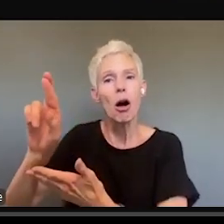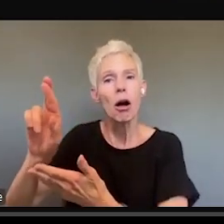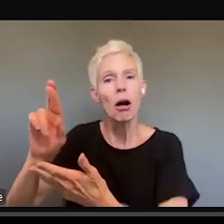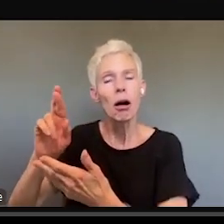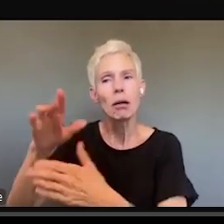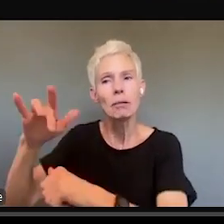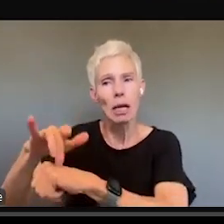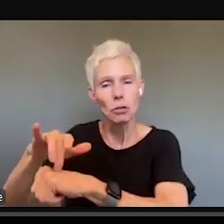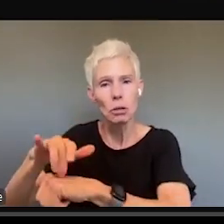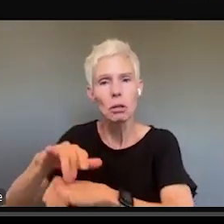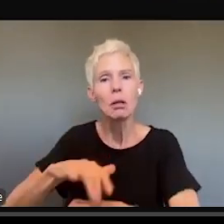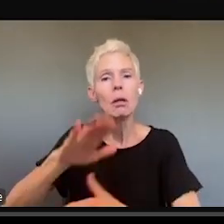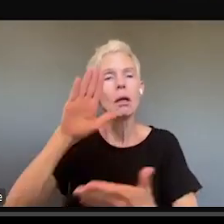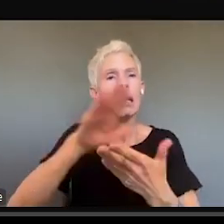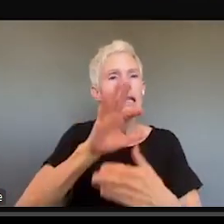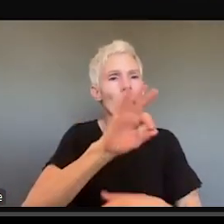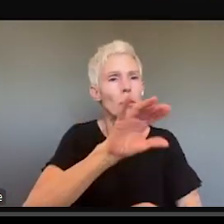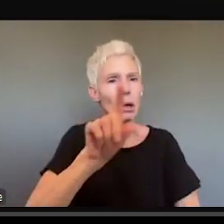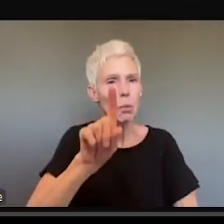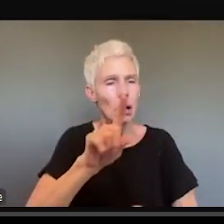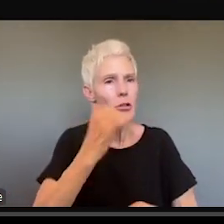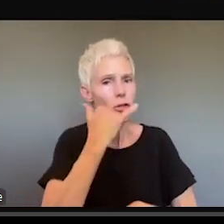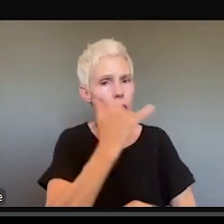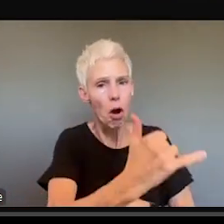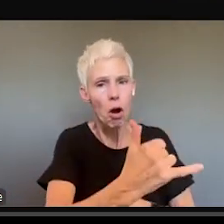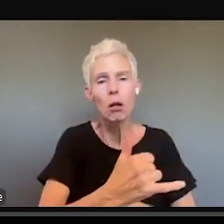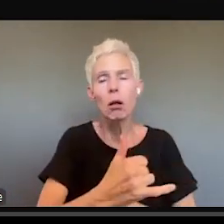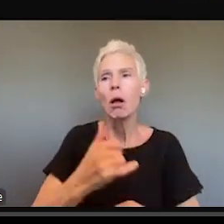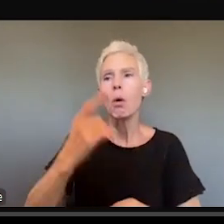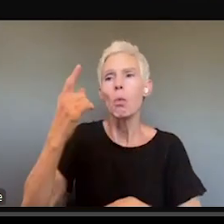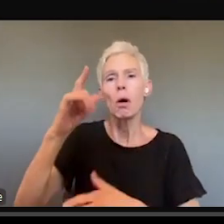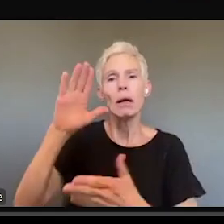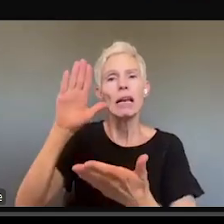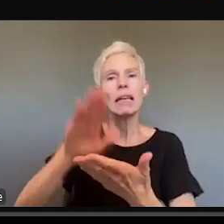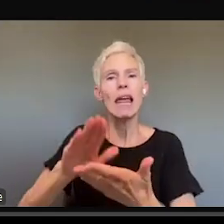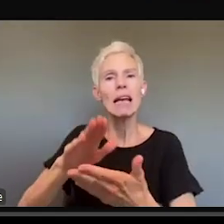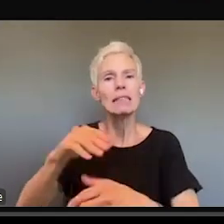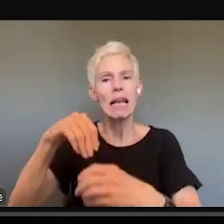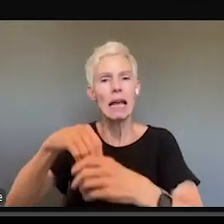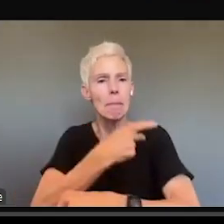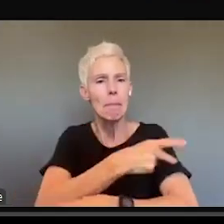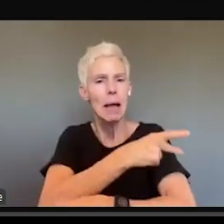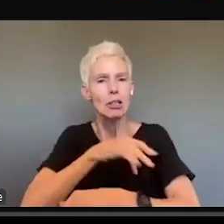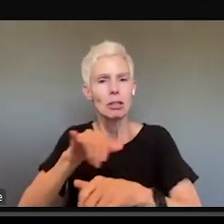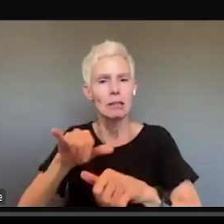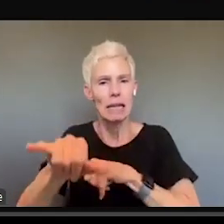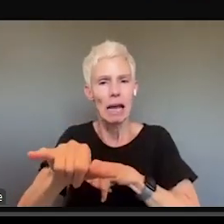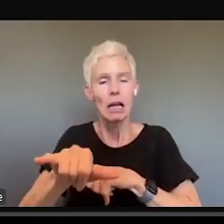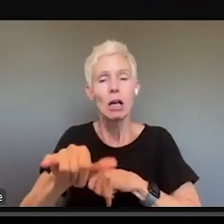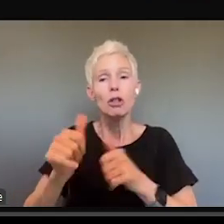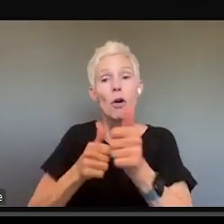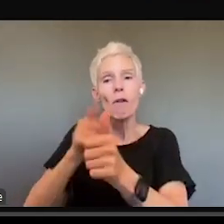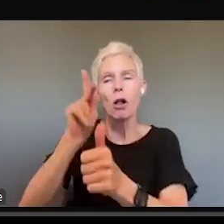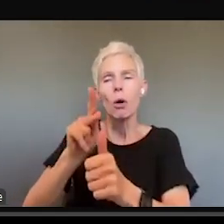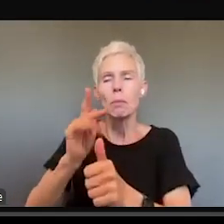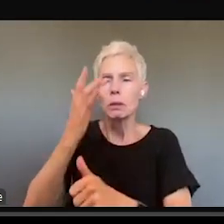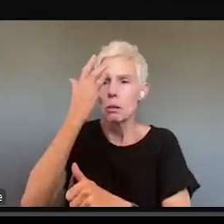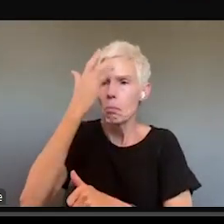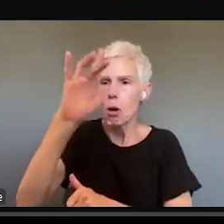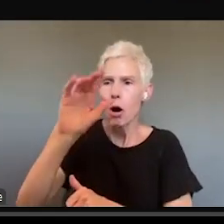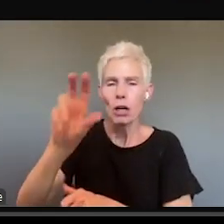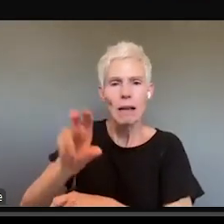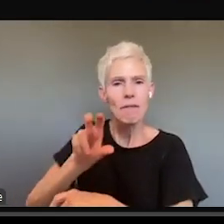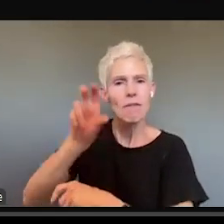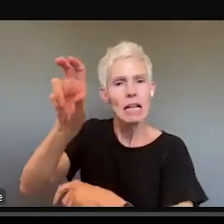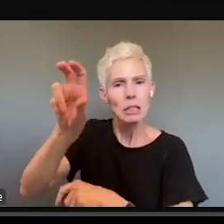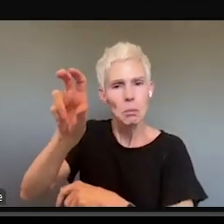call, one less costly inpatient stay. In other words, follow-up is a smart investment that multiplies